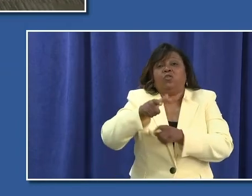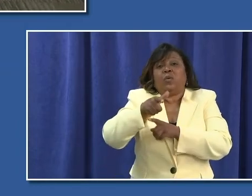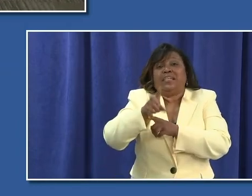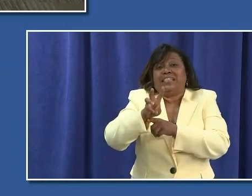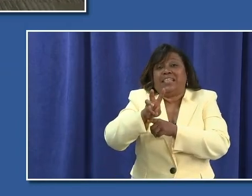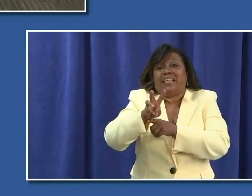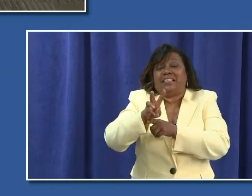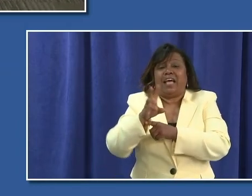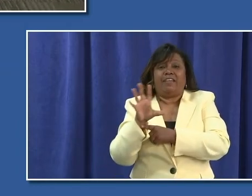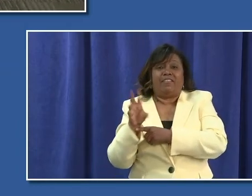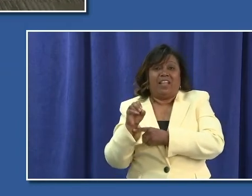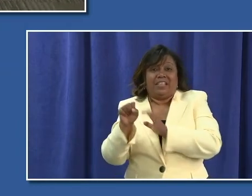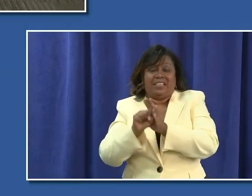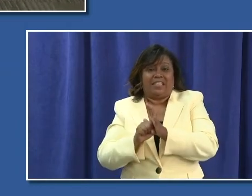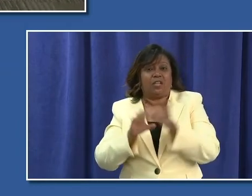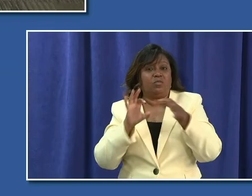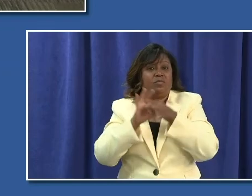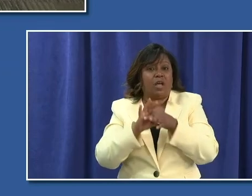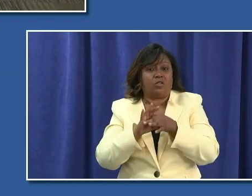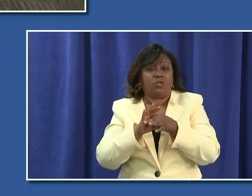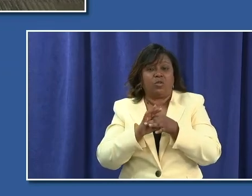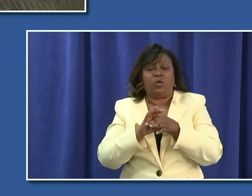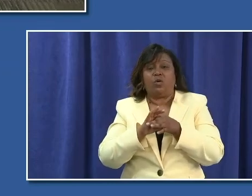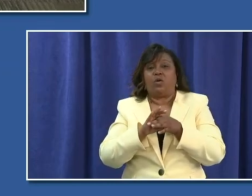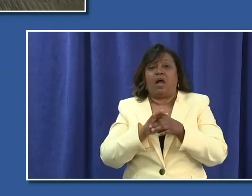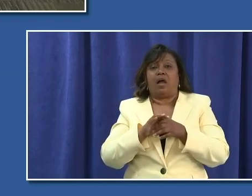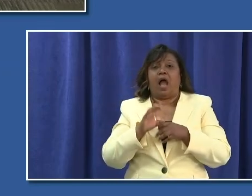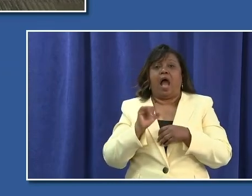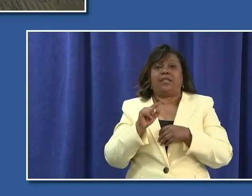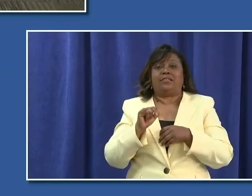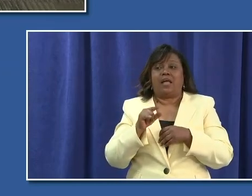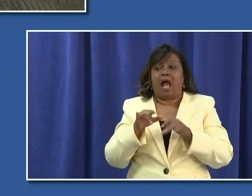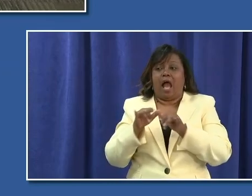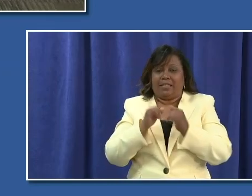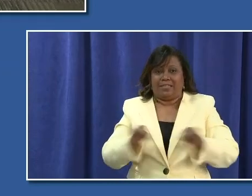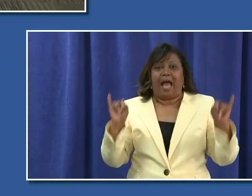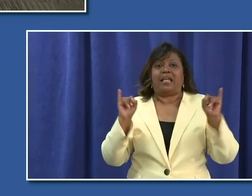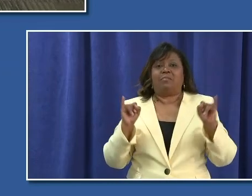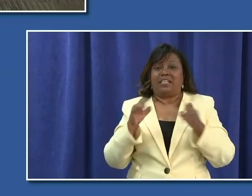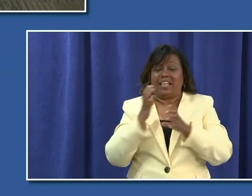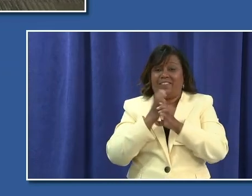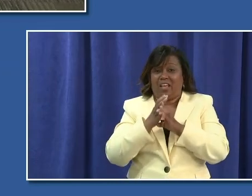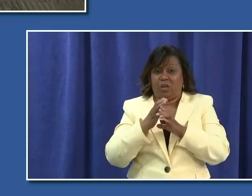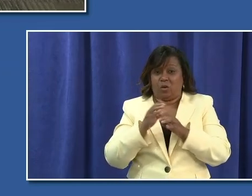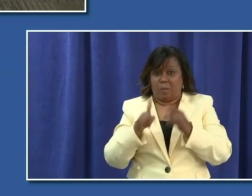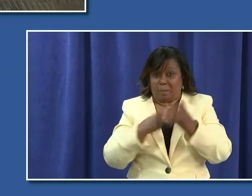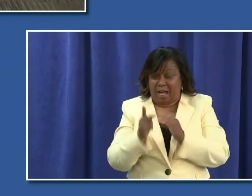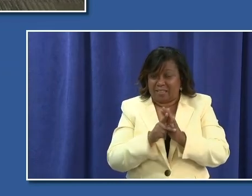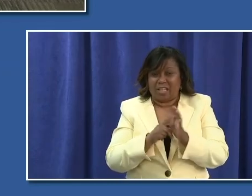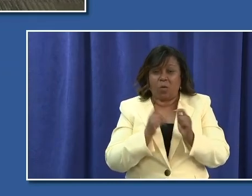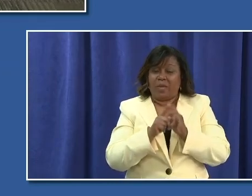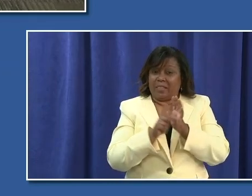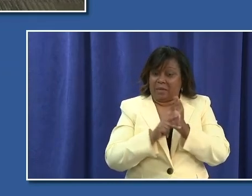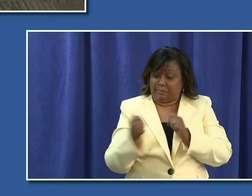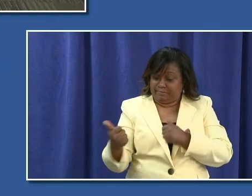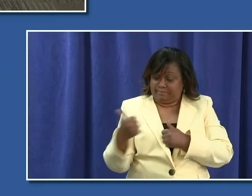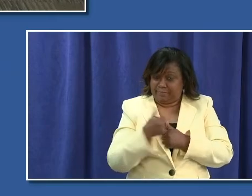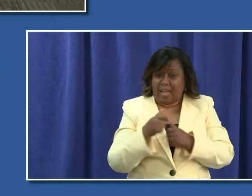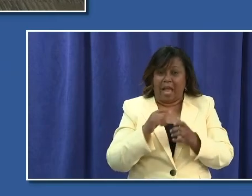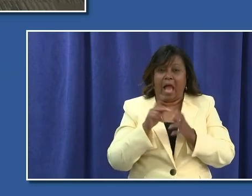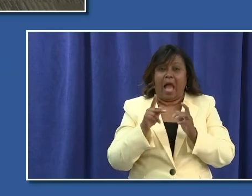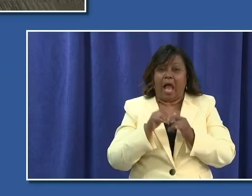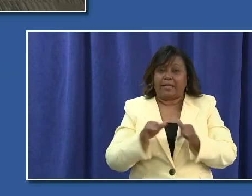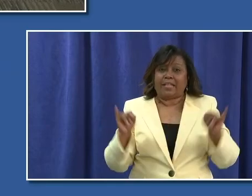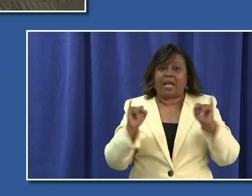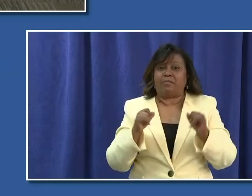out of the 50 states when it comes to autonomous vehicle policy. With the new era of autonomous transportation upon us, autonomous